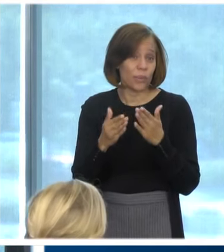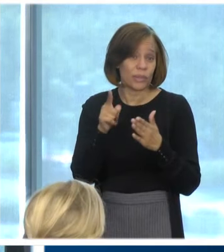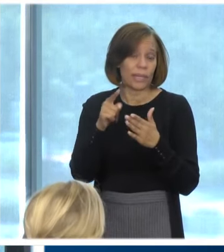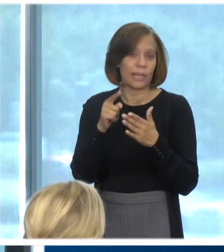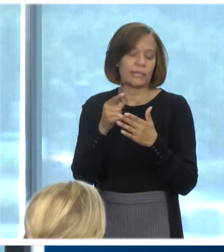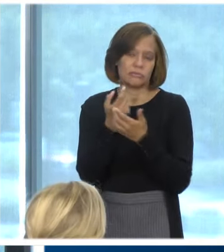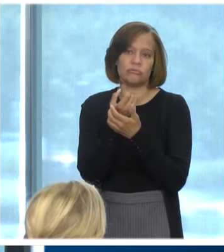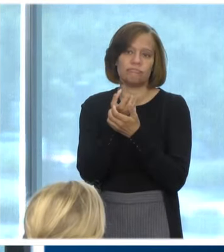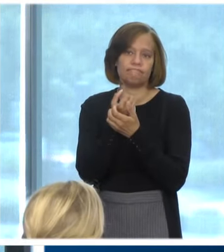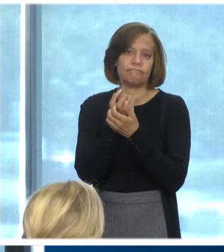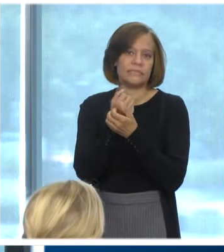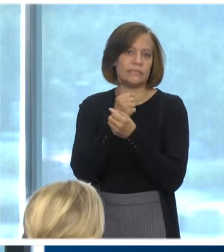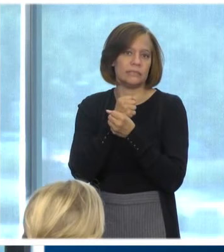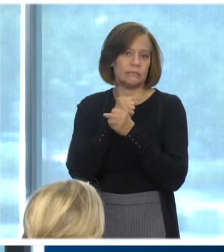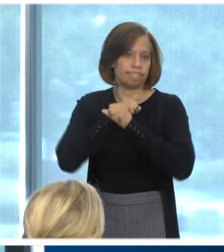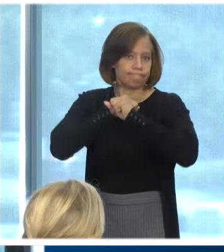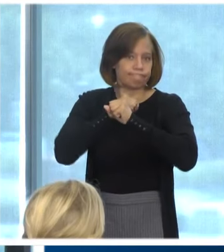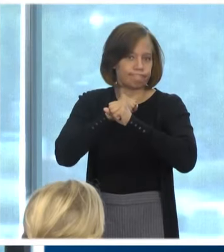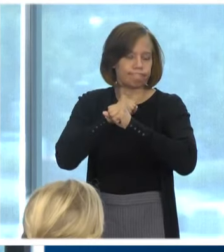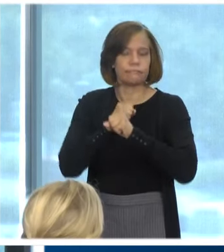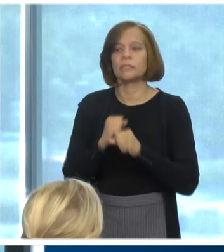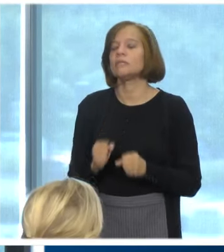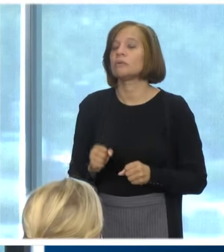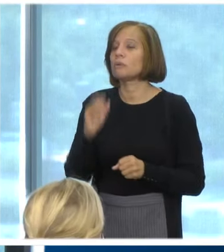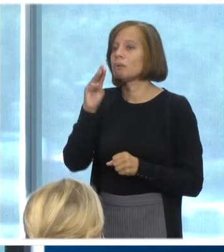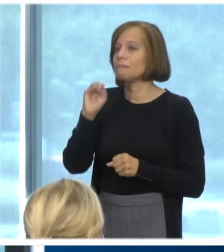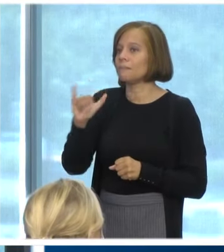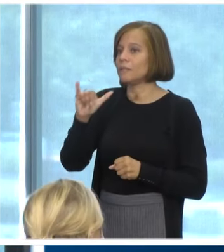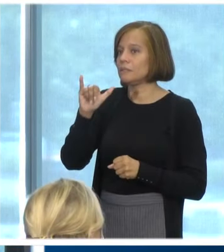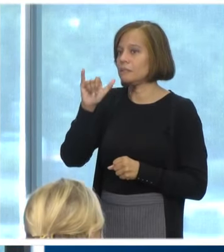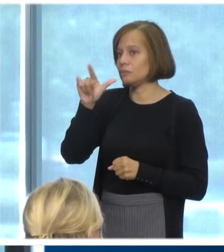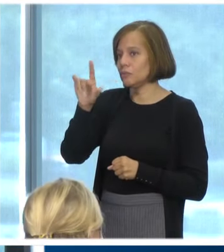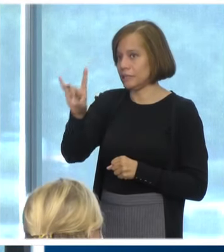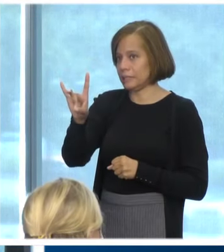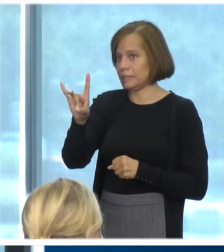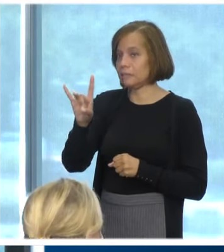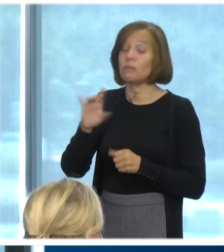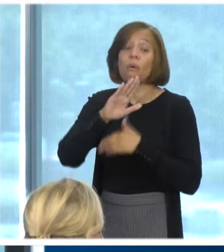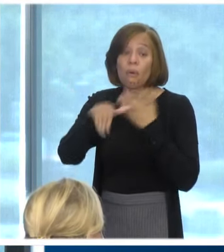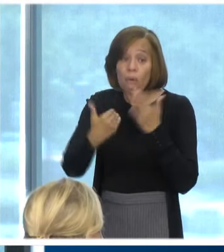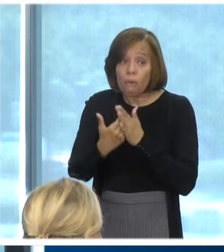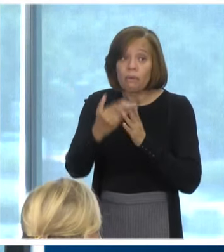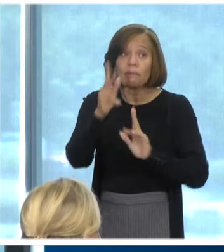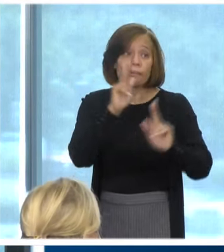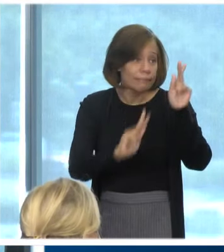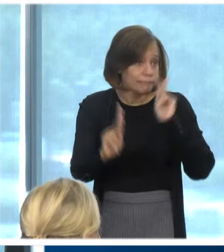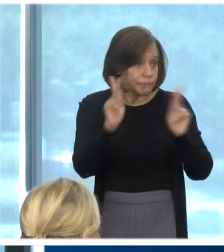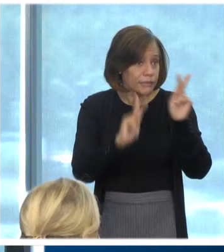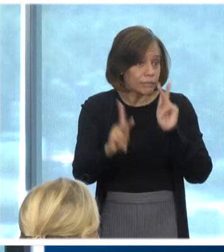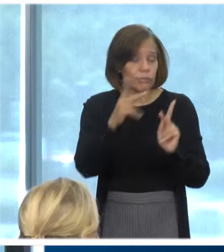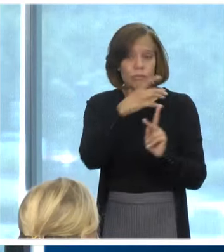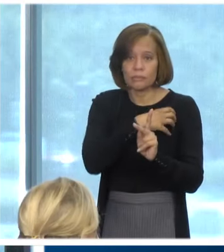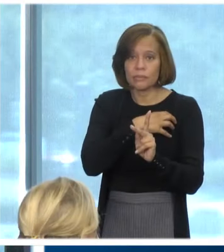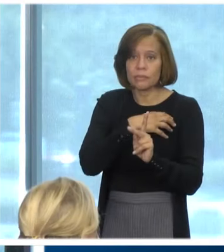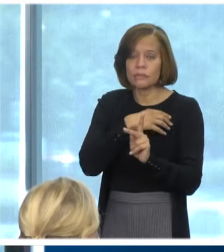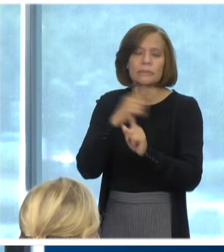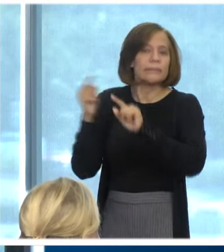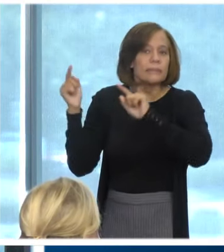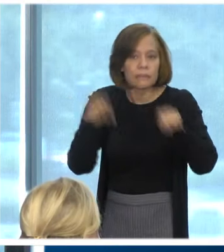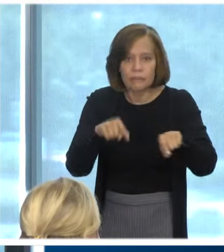unavoidably interrupted, and on May 28th, and all personnel of the division, sworn in civilian, reported for